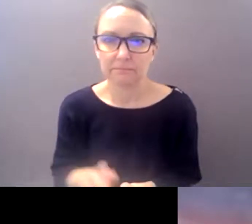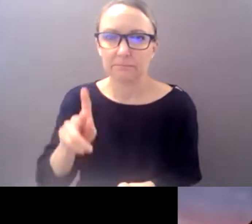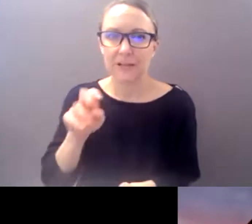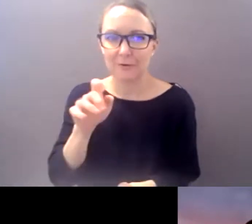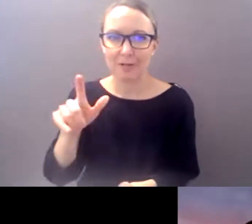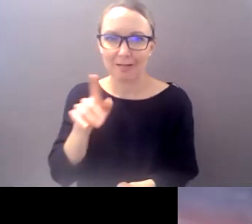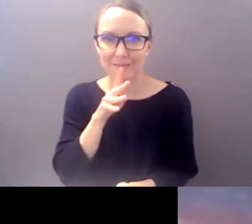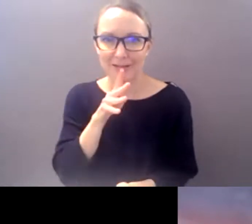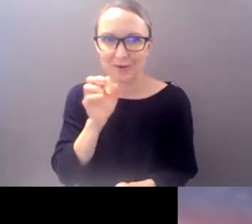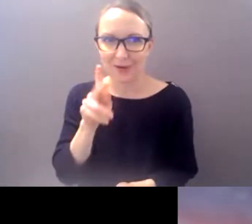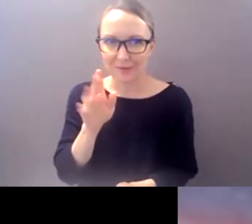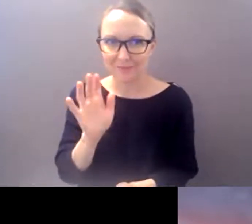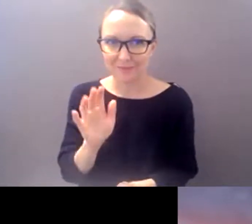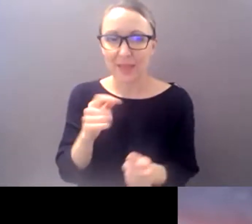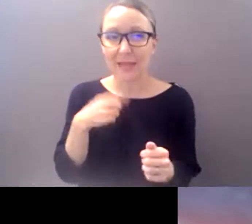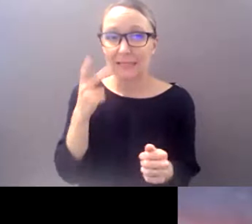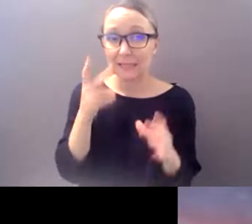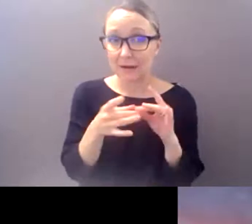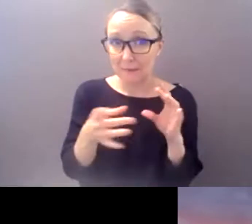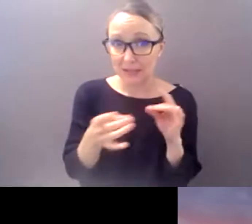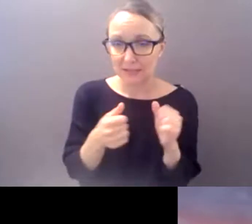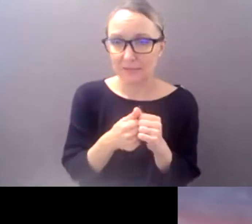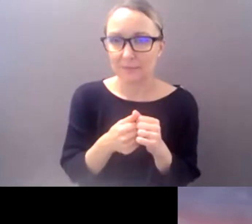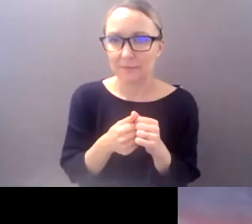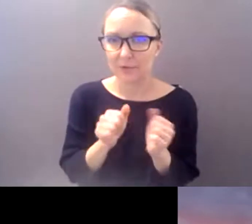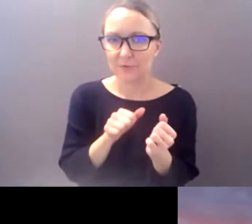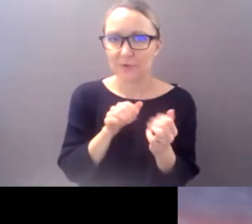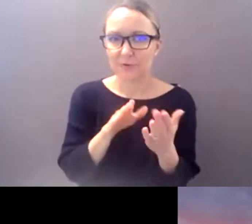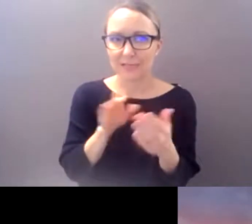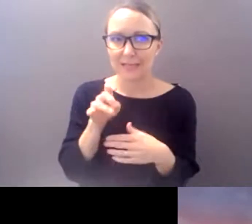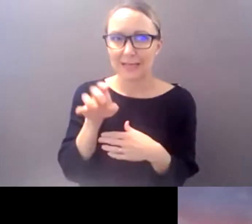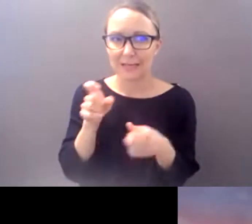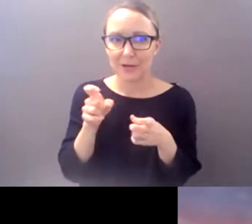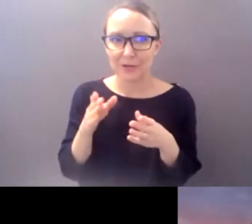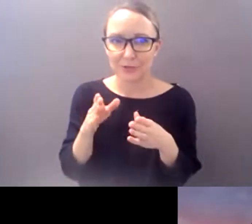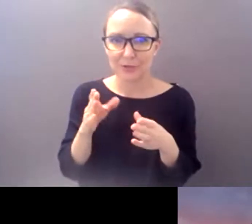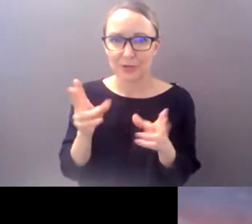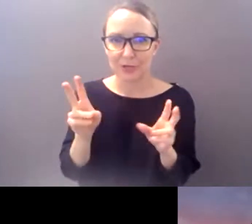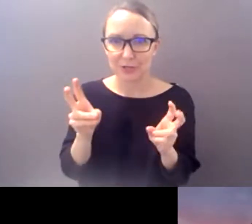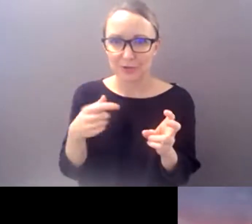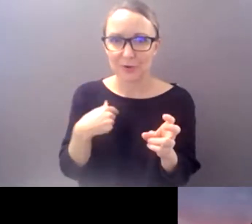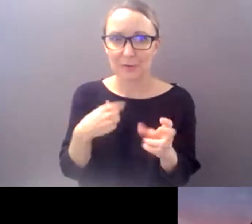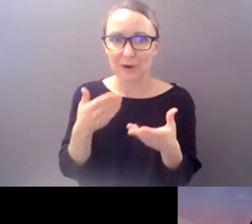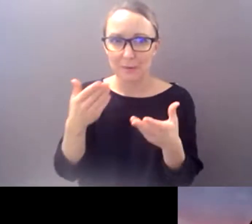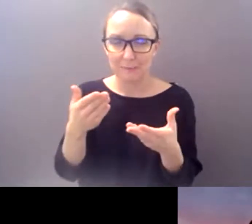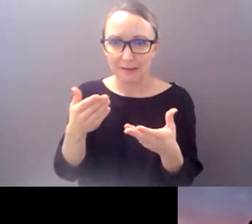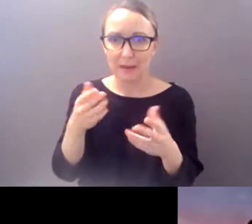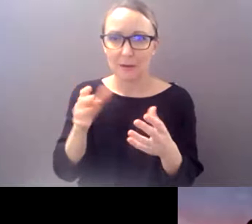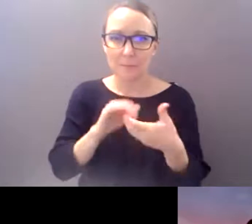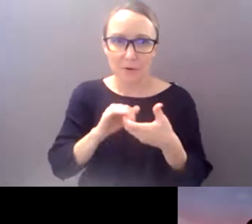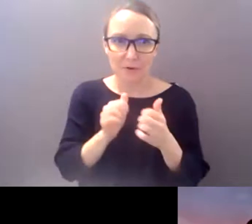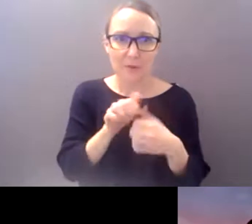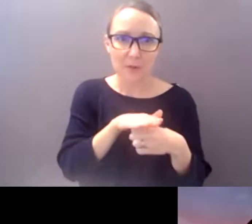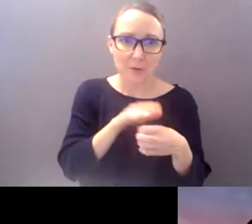So here is a comment. To address the case manager issue, I would recommend partnering with local nurse advocacy agencies to